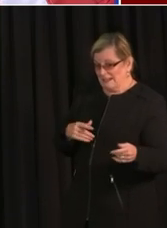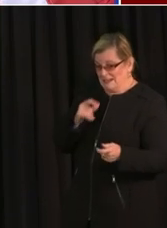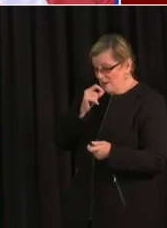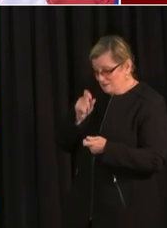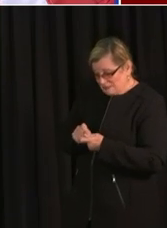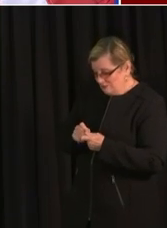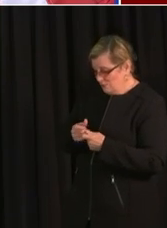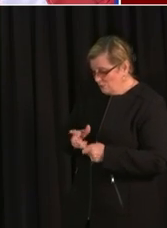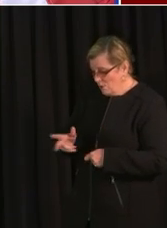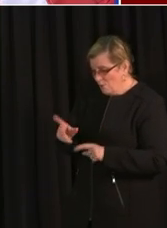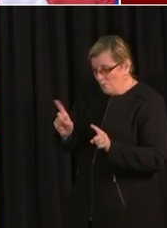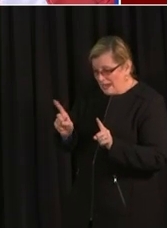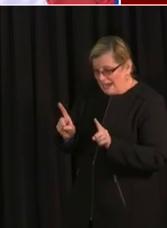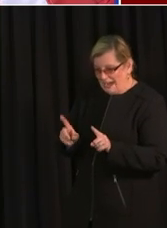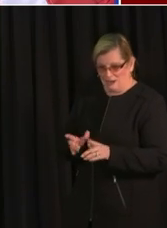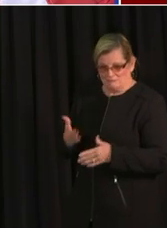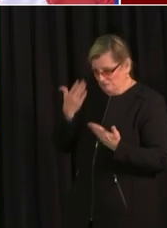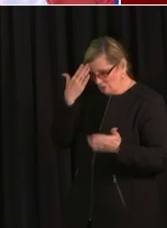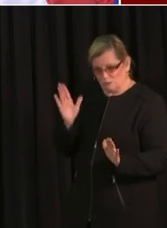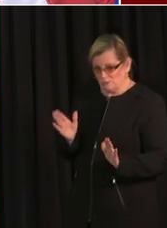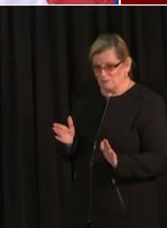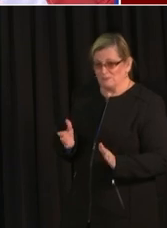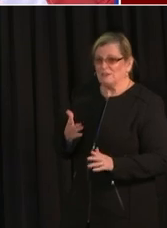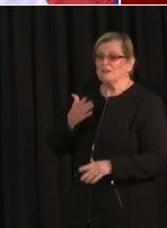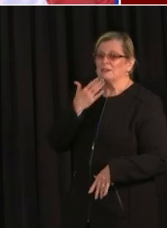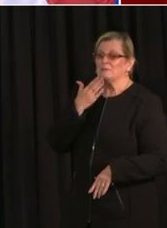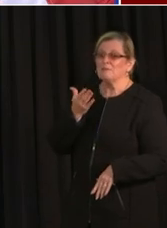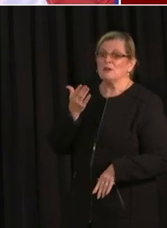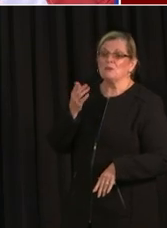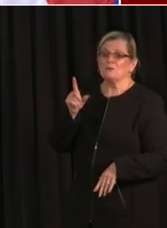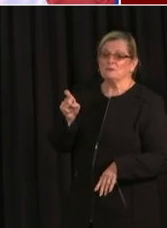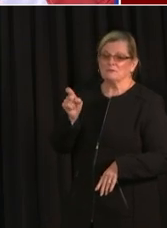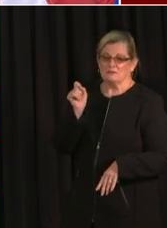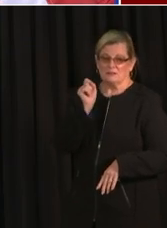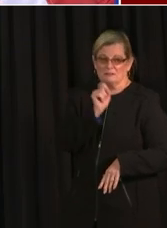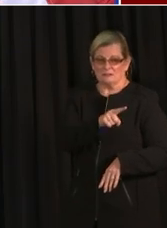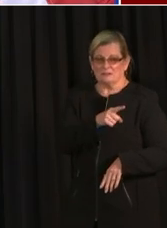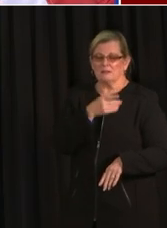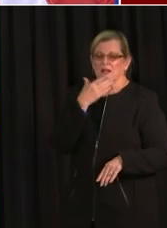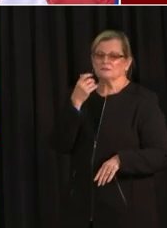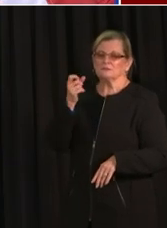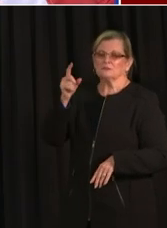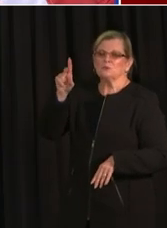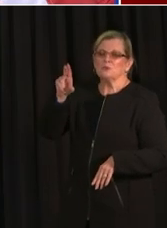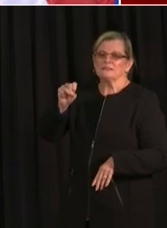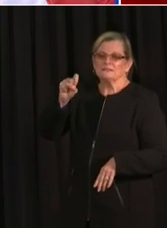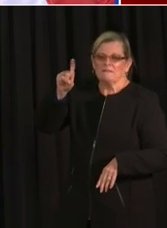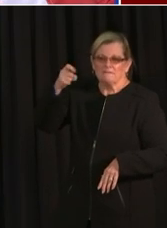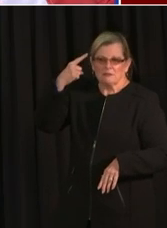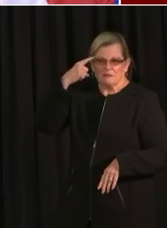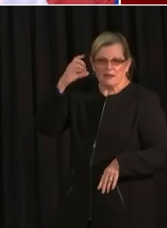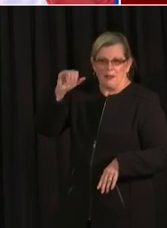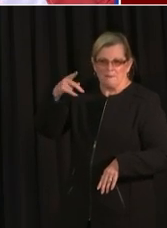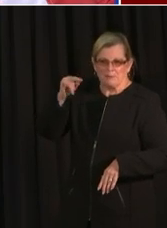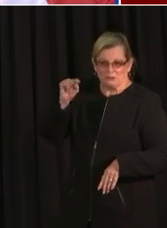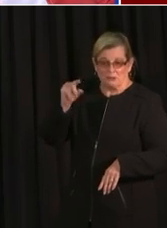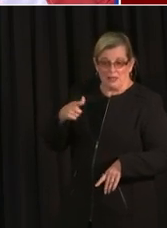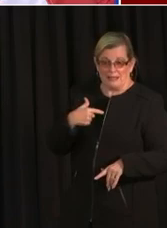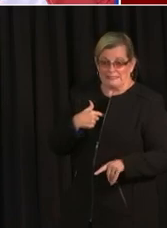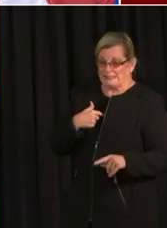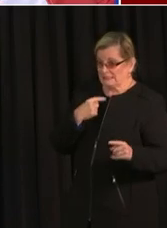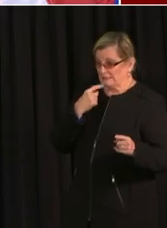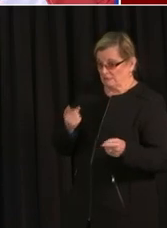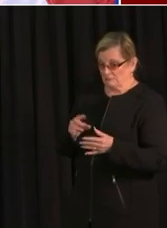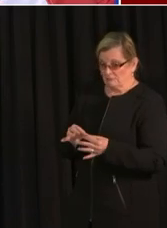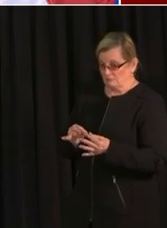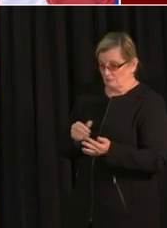That may be a better question for the Capitol. Right. I thought maybe you knew something that I had heard. That's all. All right, I just said to